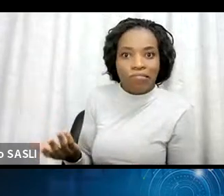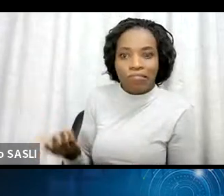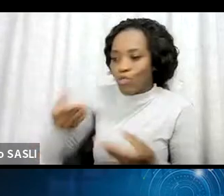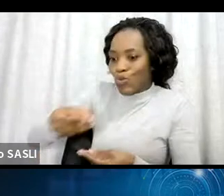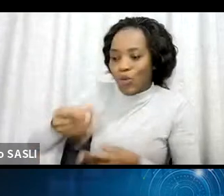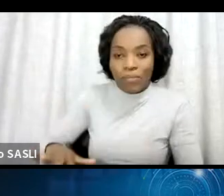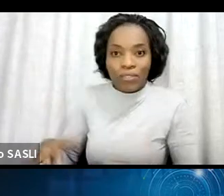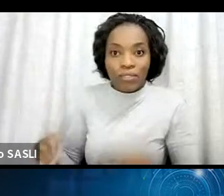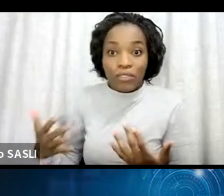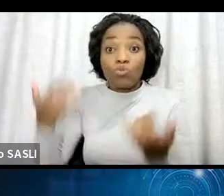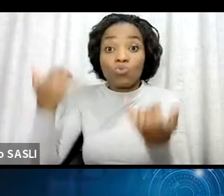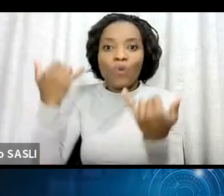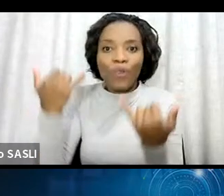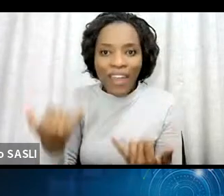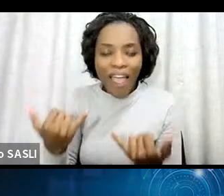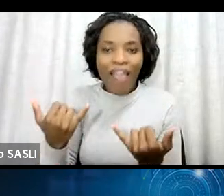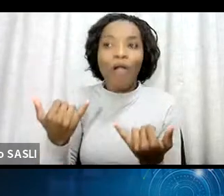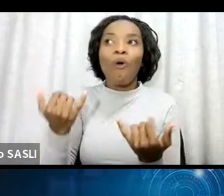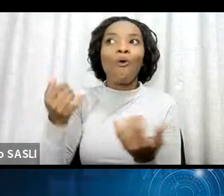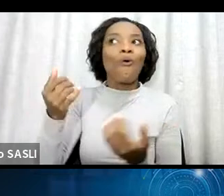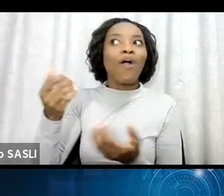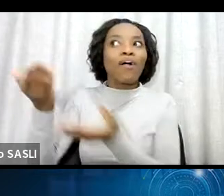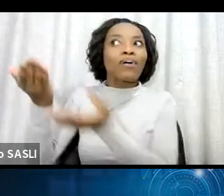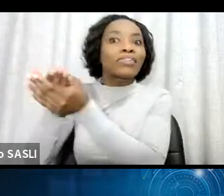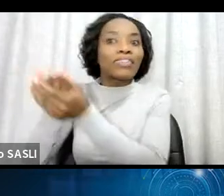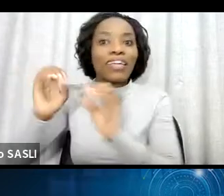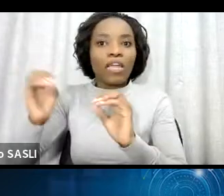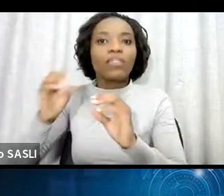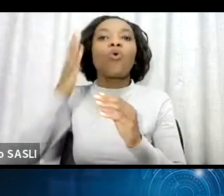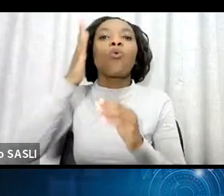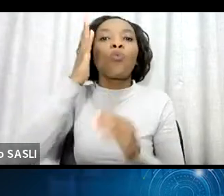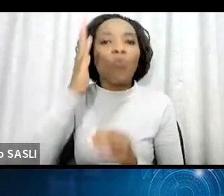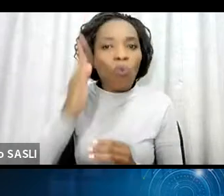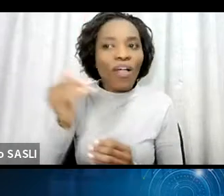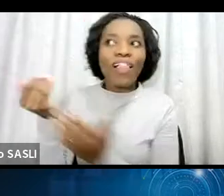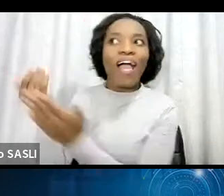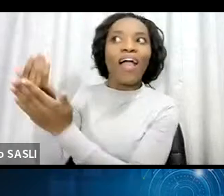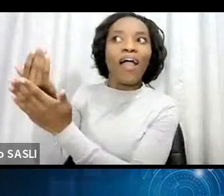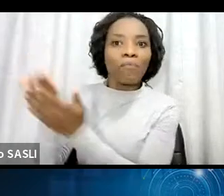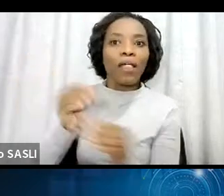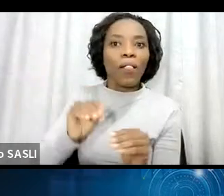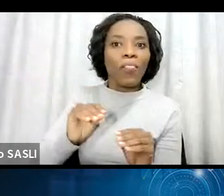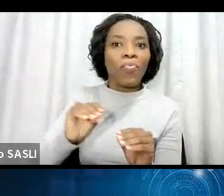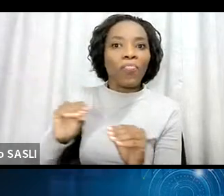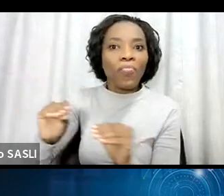the turnaround time of your appeal or ADR.